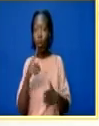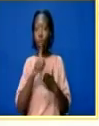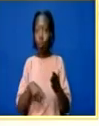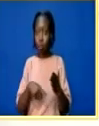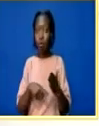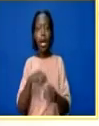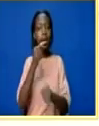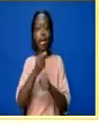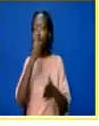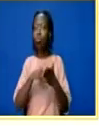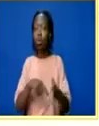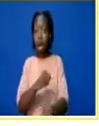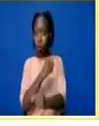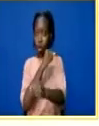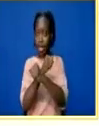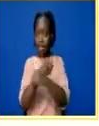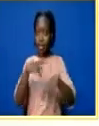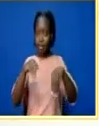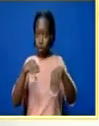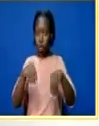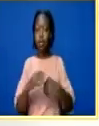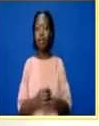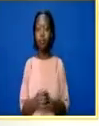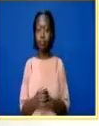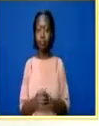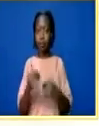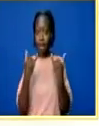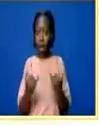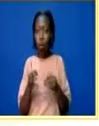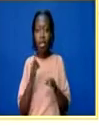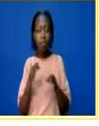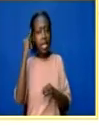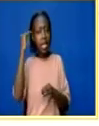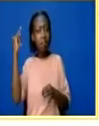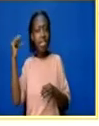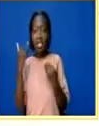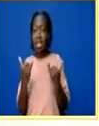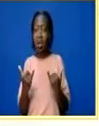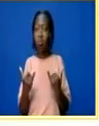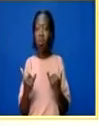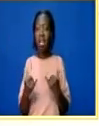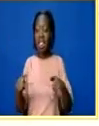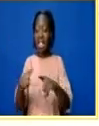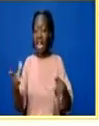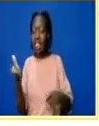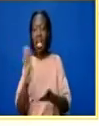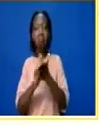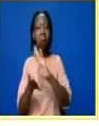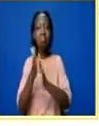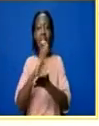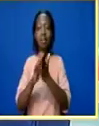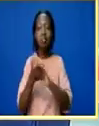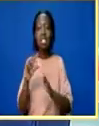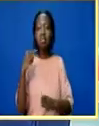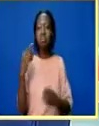ground cover. It's covering the... okay. The ground. Yes. So if we imagine now, there is none. Well, that would be a